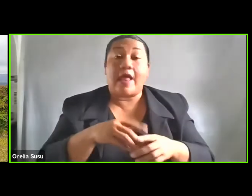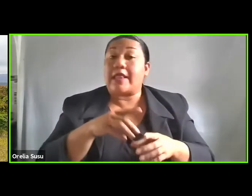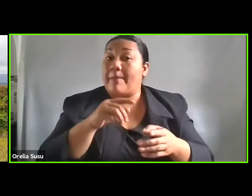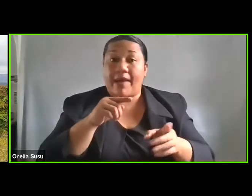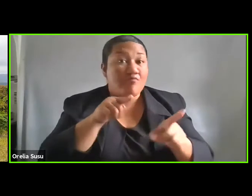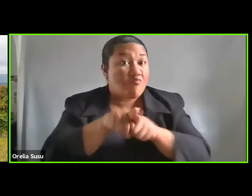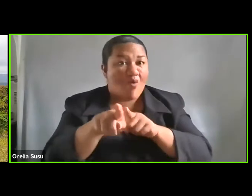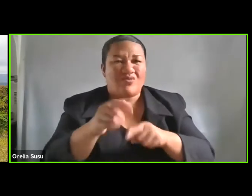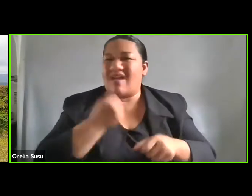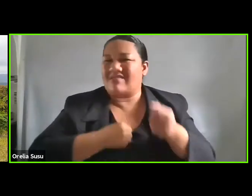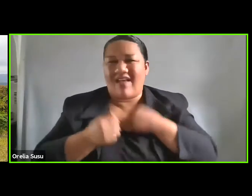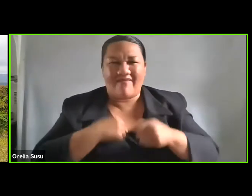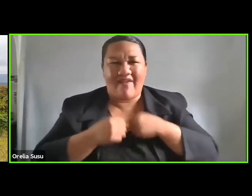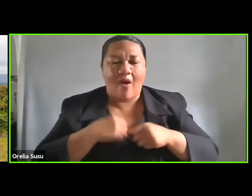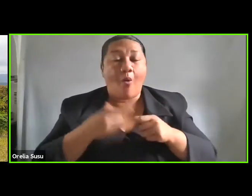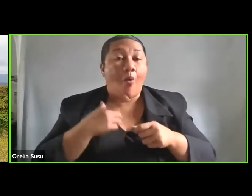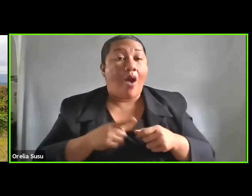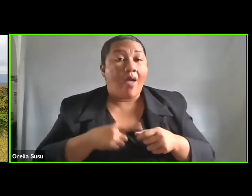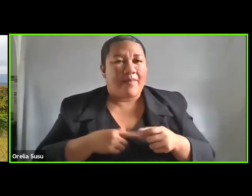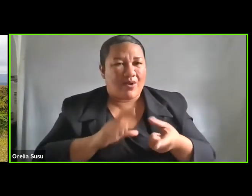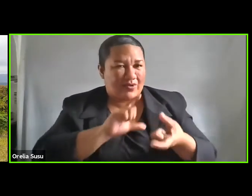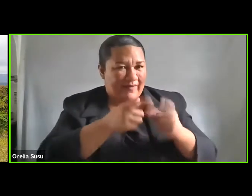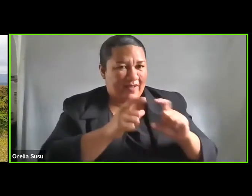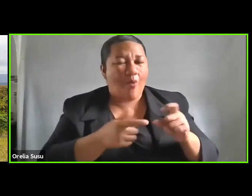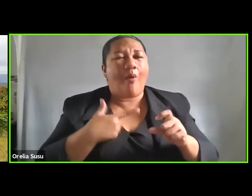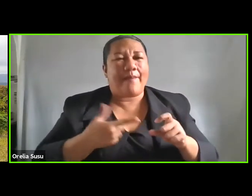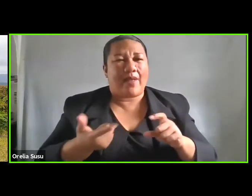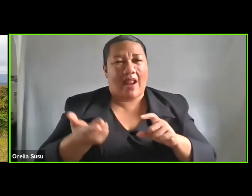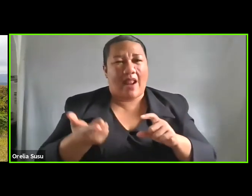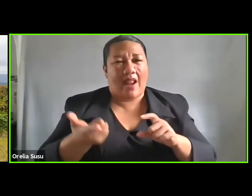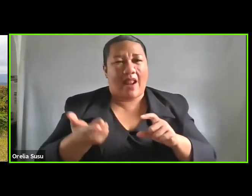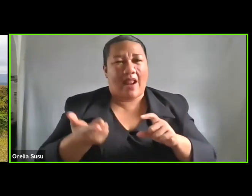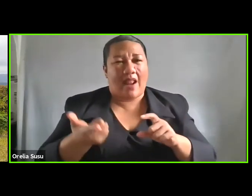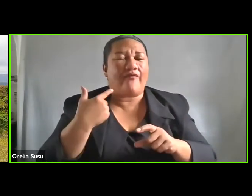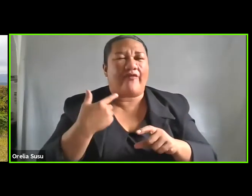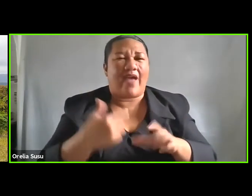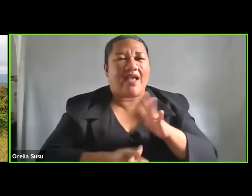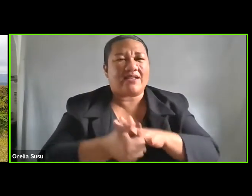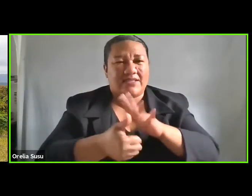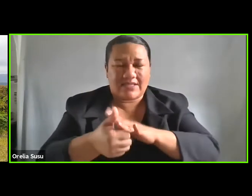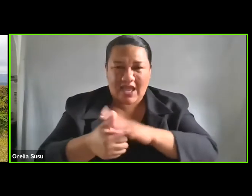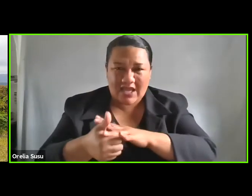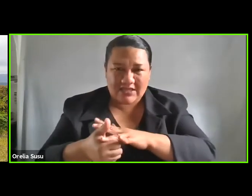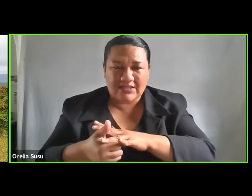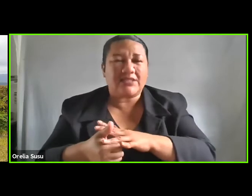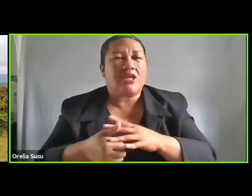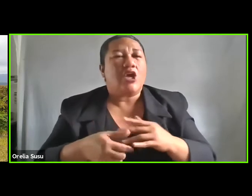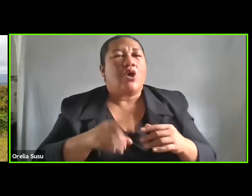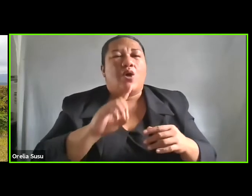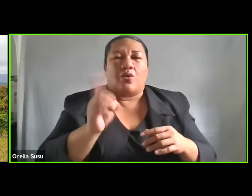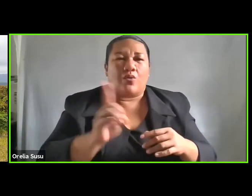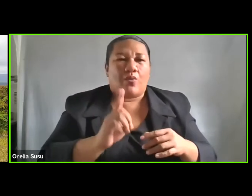climate change because of the lack of access to power and resources that is available around them